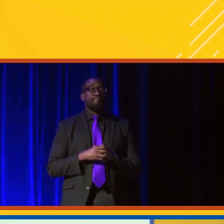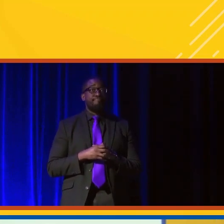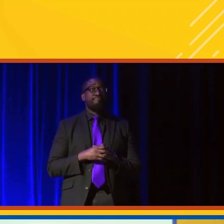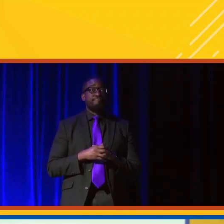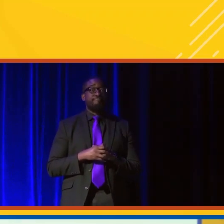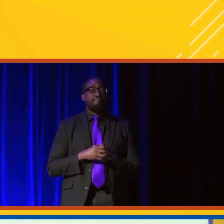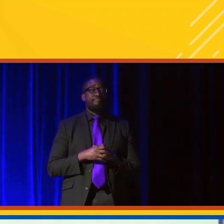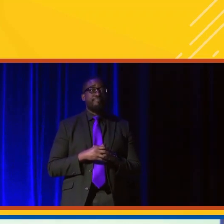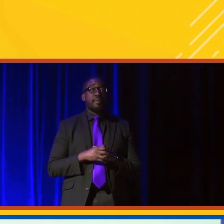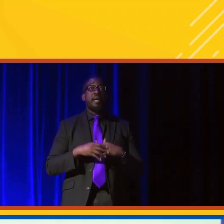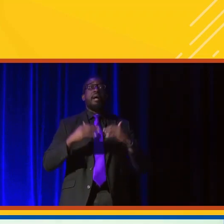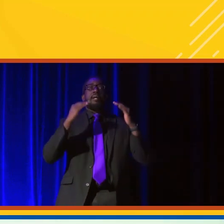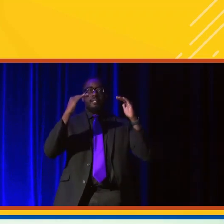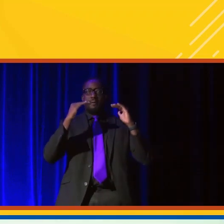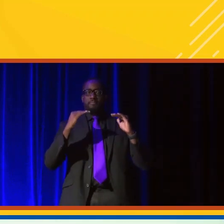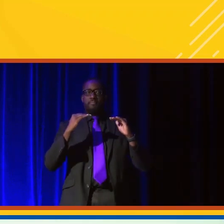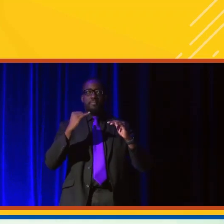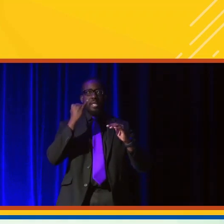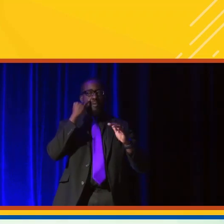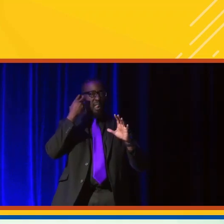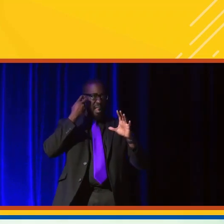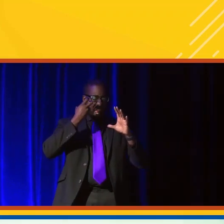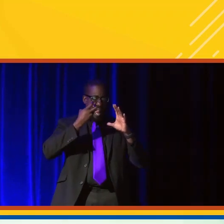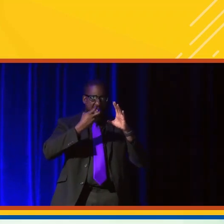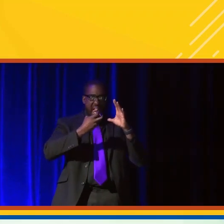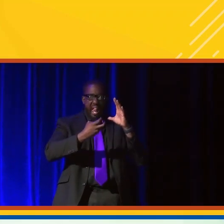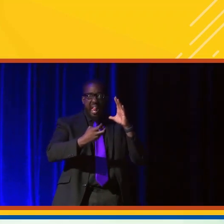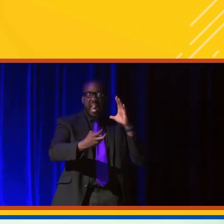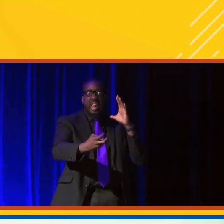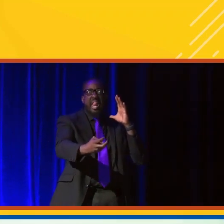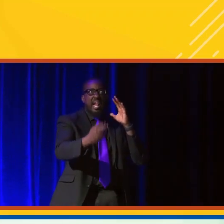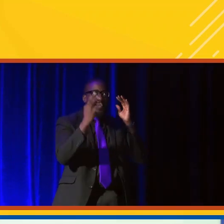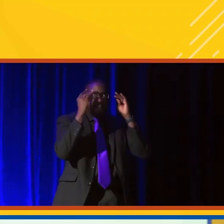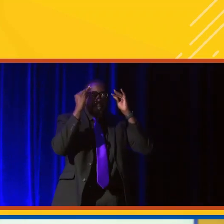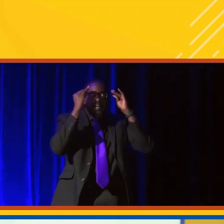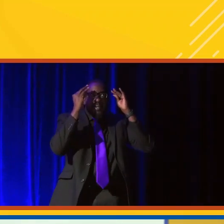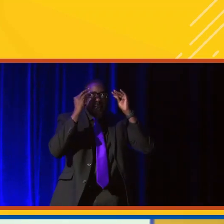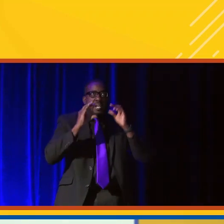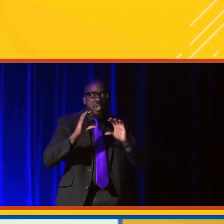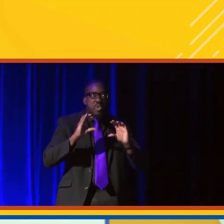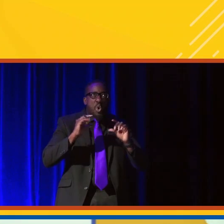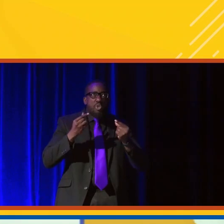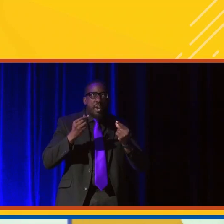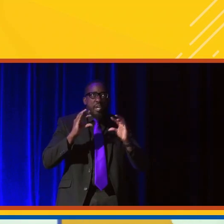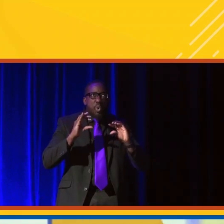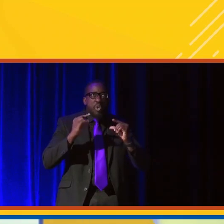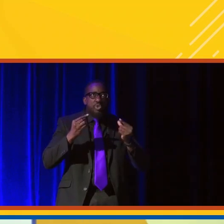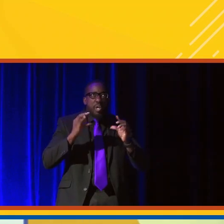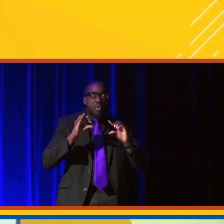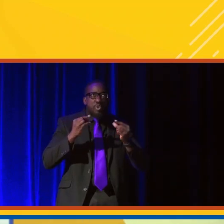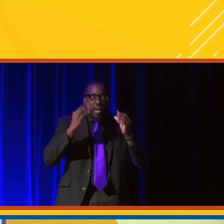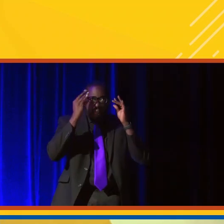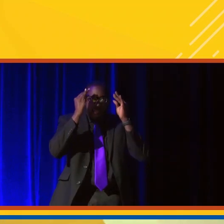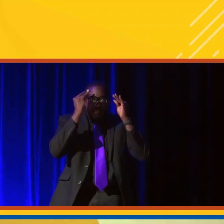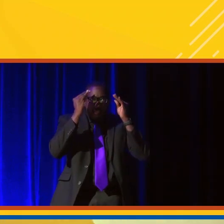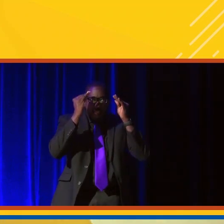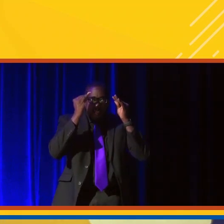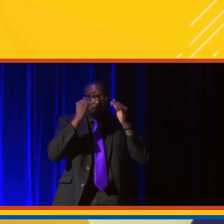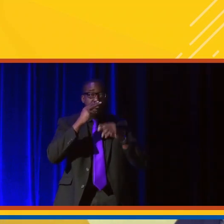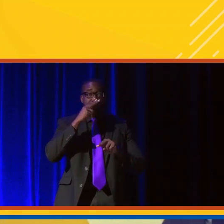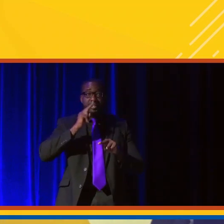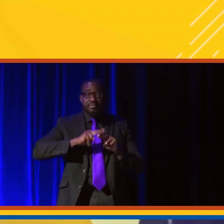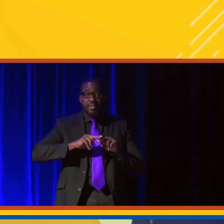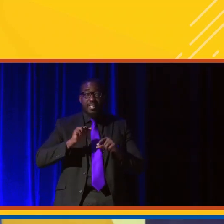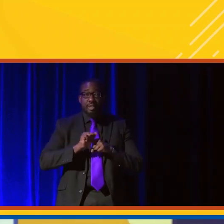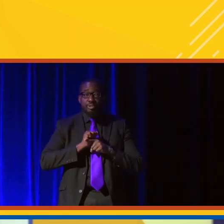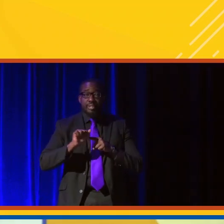Now, if you have gotten down the rabbit hole of thinking about this coarse graining idea, which is a fun exercise for sure, you can start